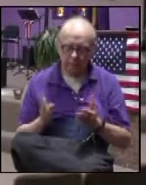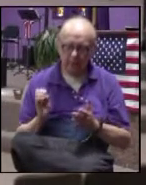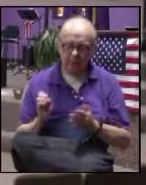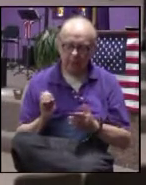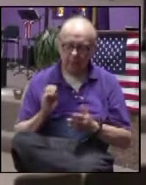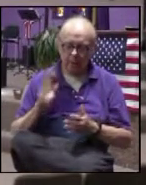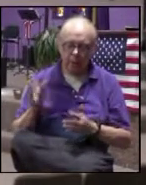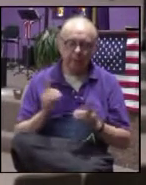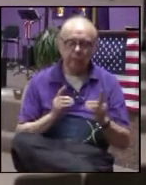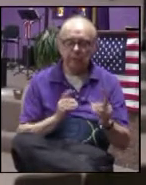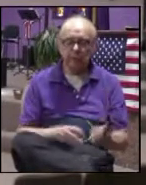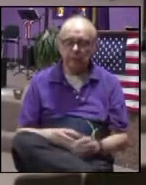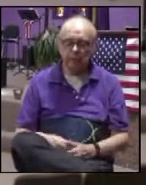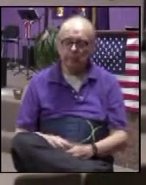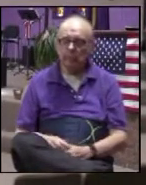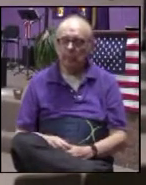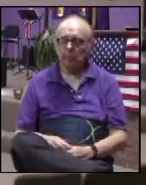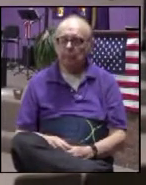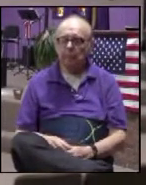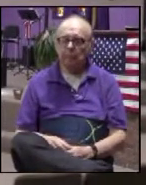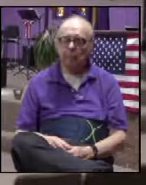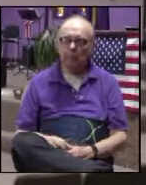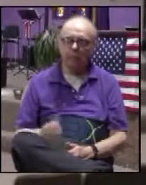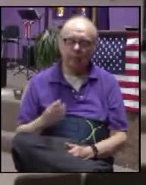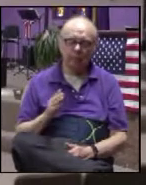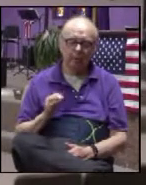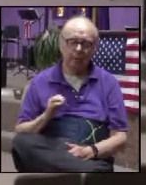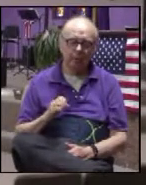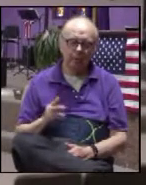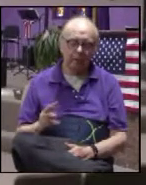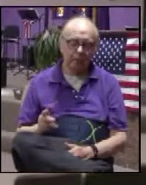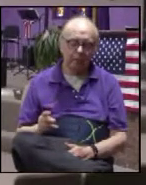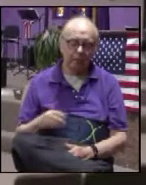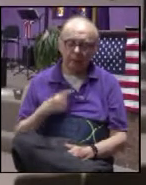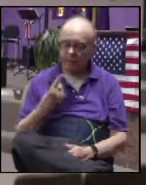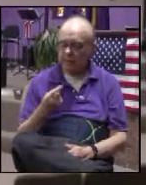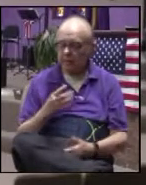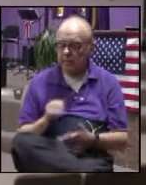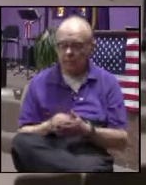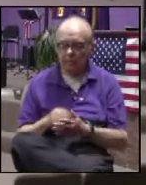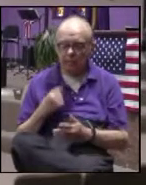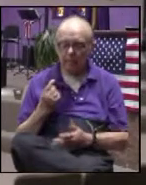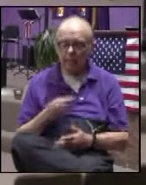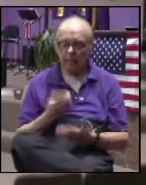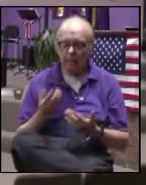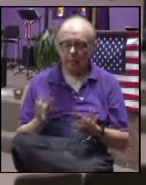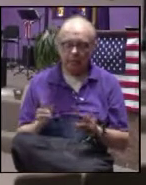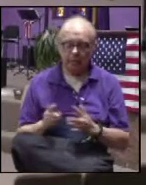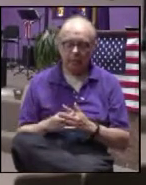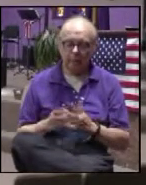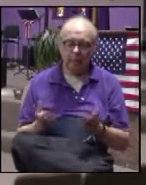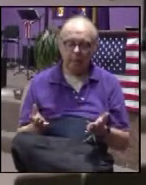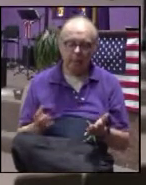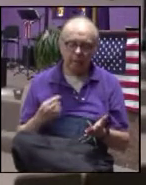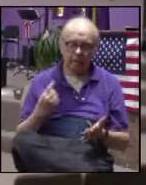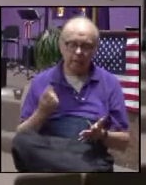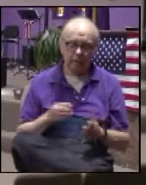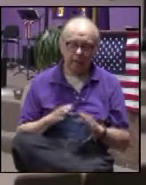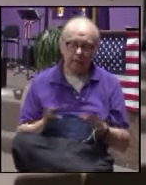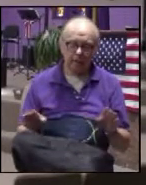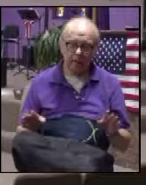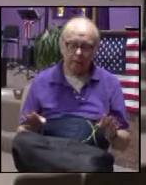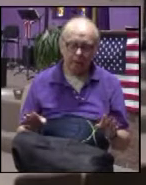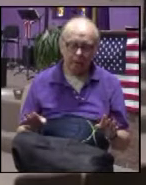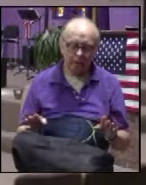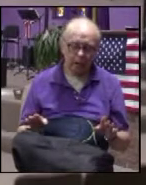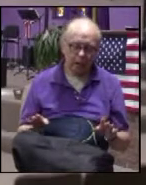your disciple. Michael has already alluded to it. We have already started, and we've opened it up, and we're going to